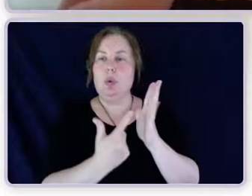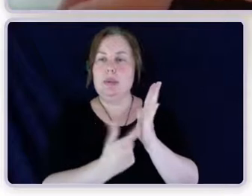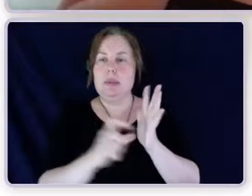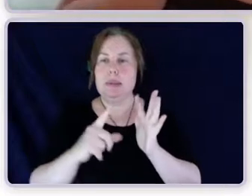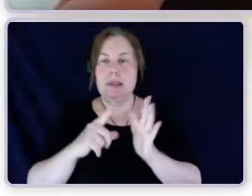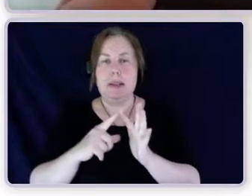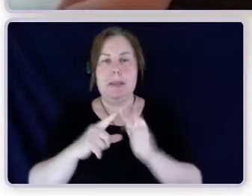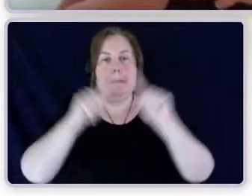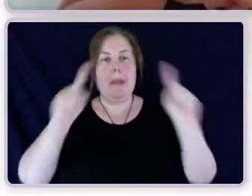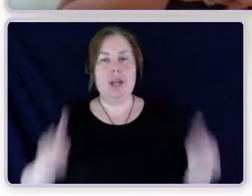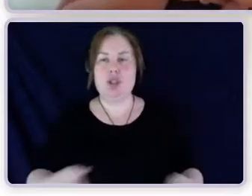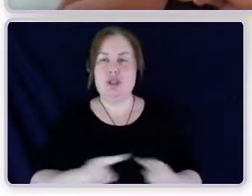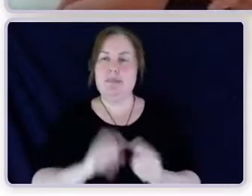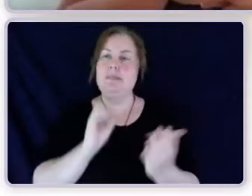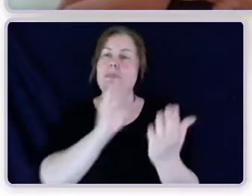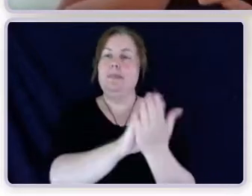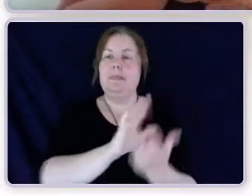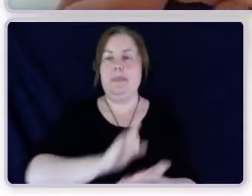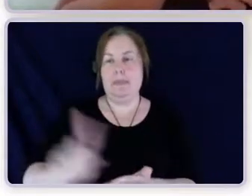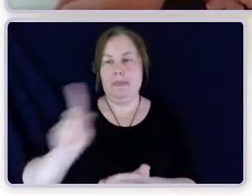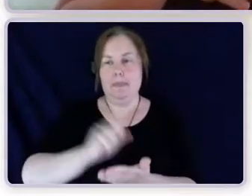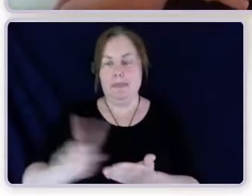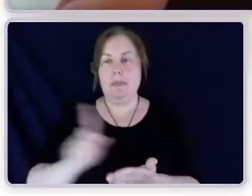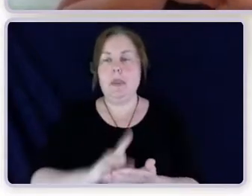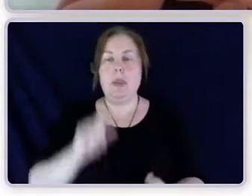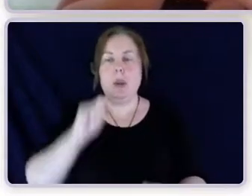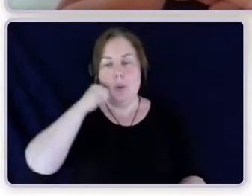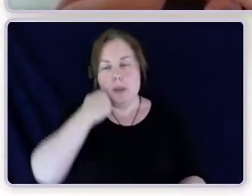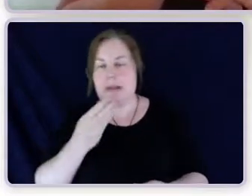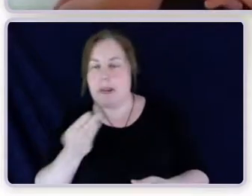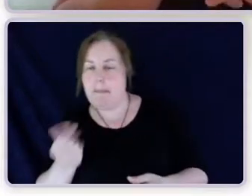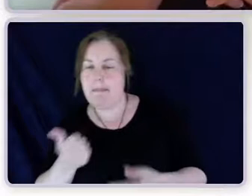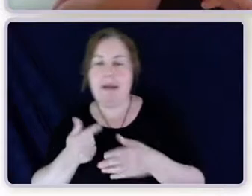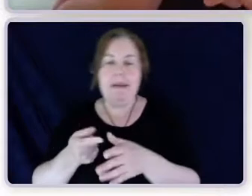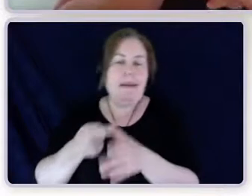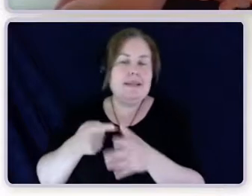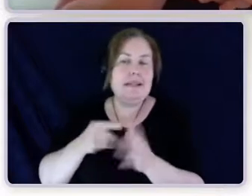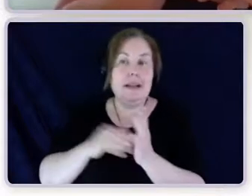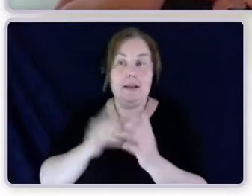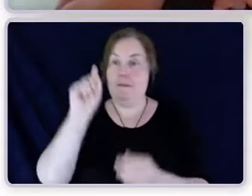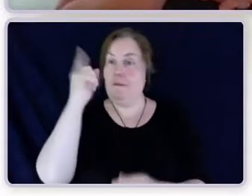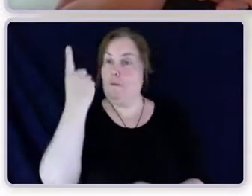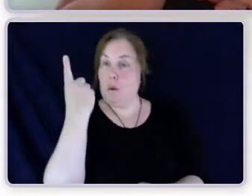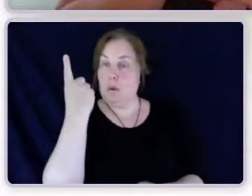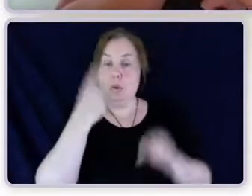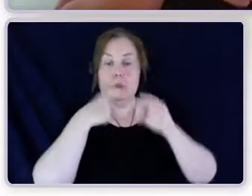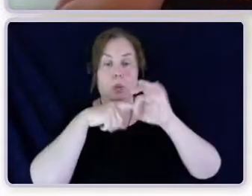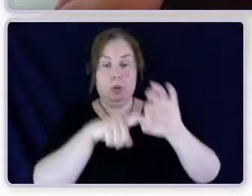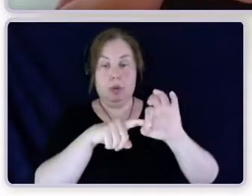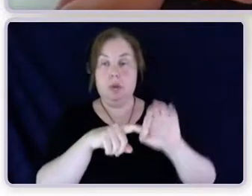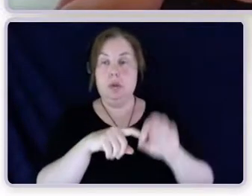through some now and we'll try to finish on time. So the first question is, does a person who has a